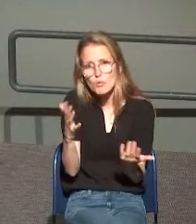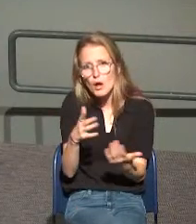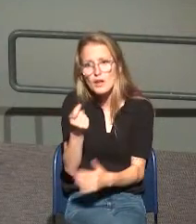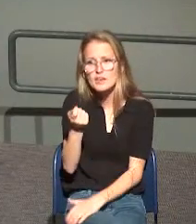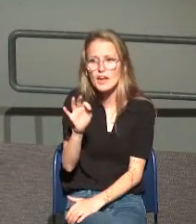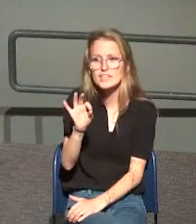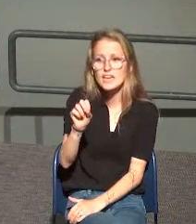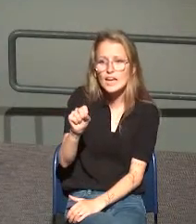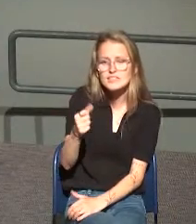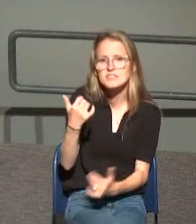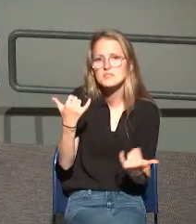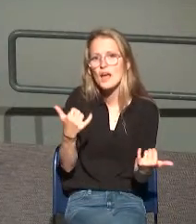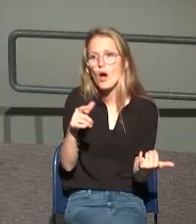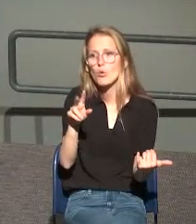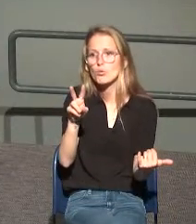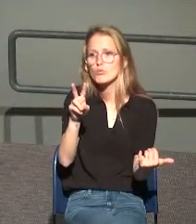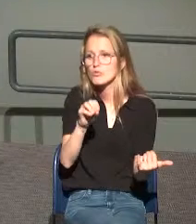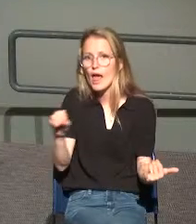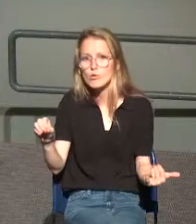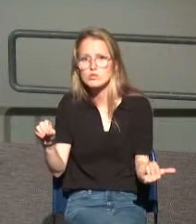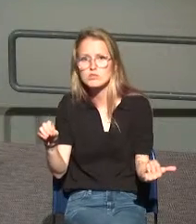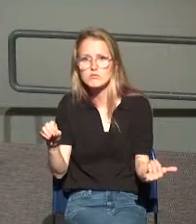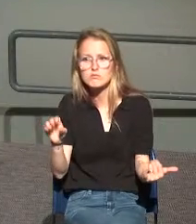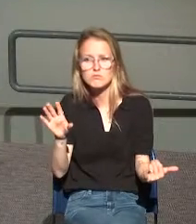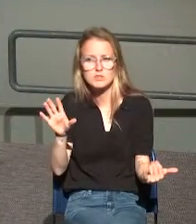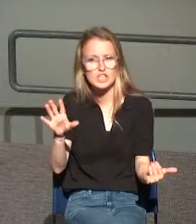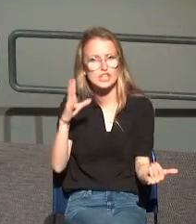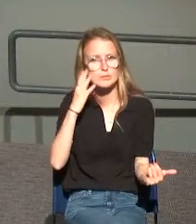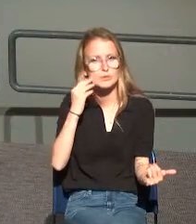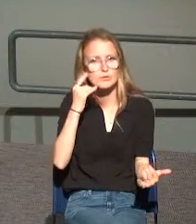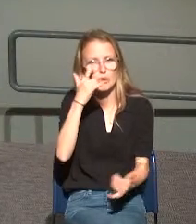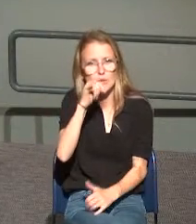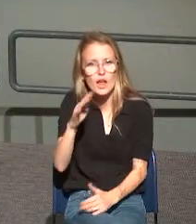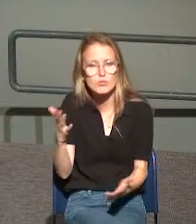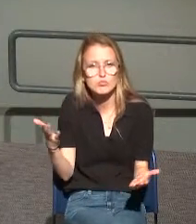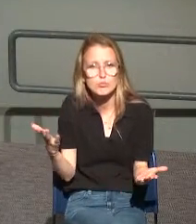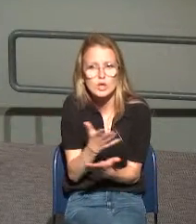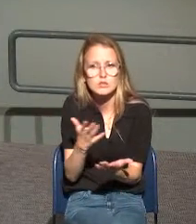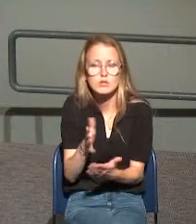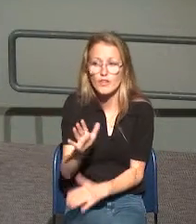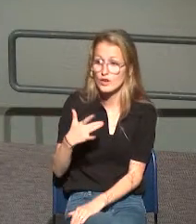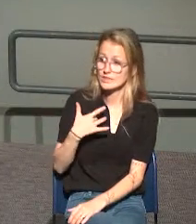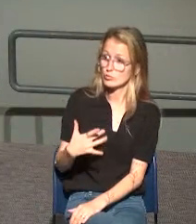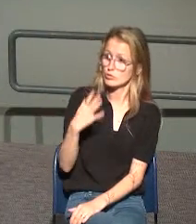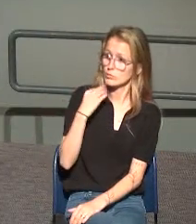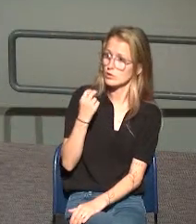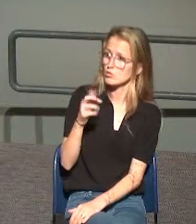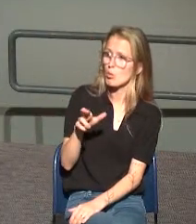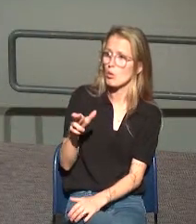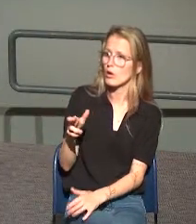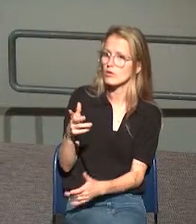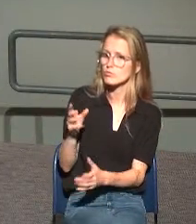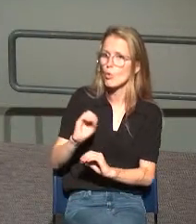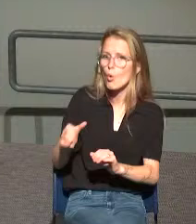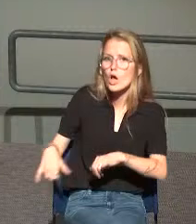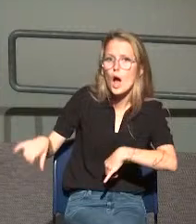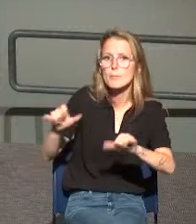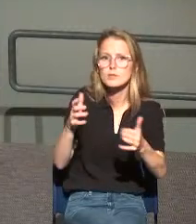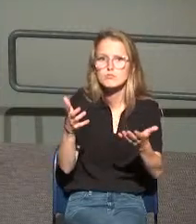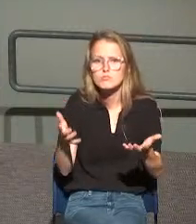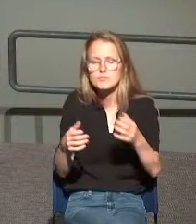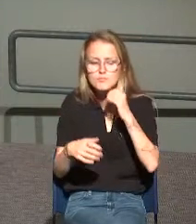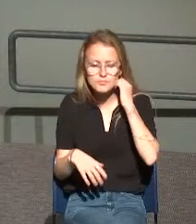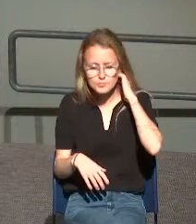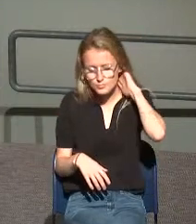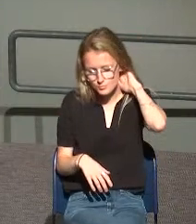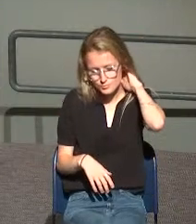now into the 21st century? What is the typical experience, do you think, or is there a typical experience? Well, from what I've